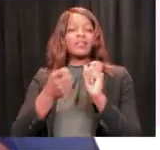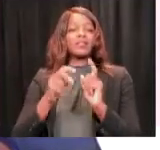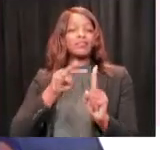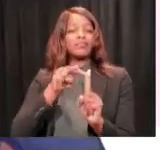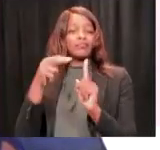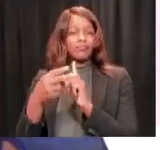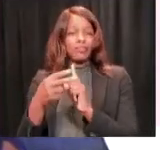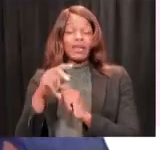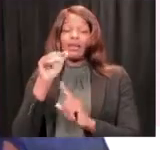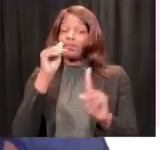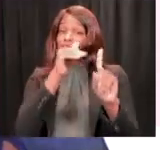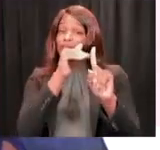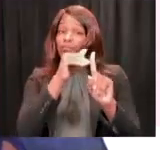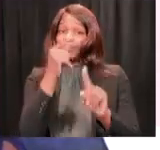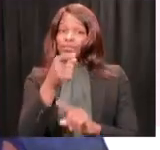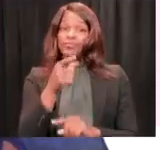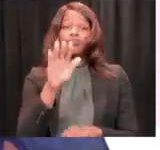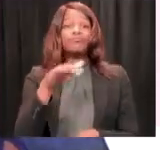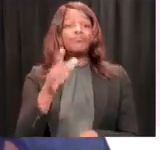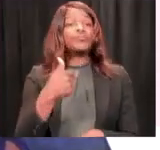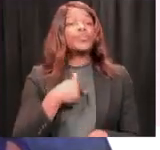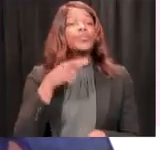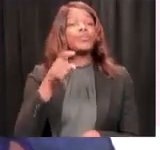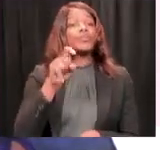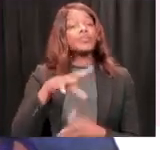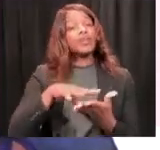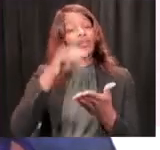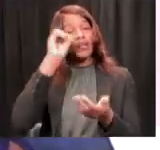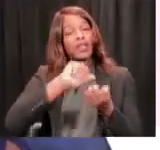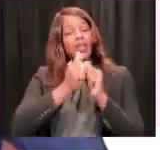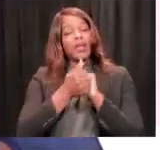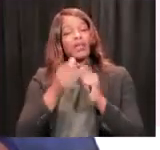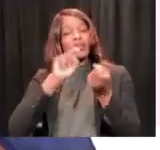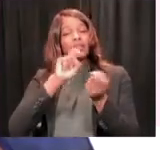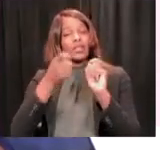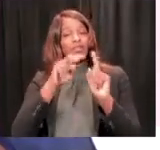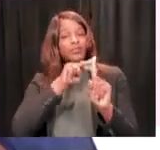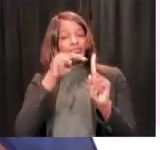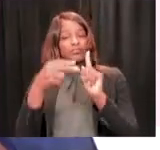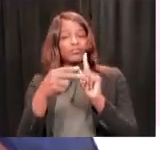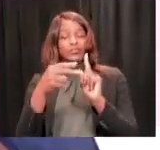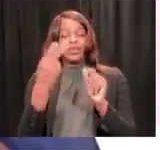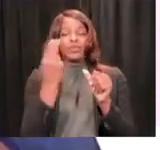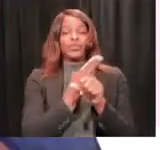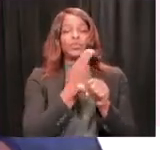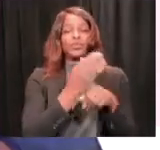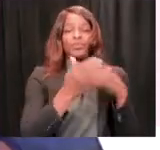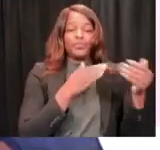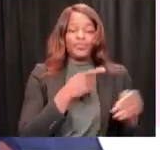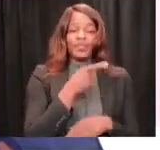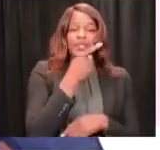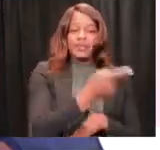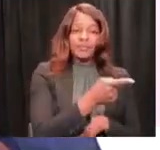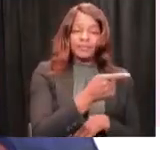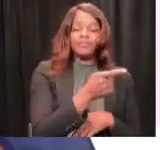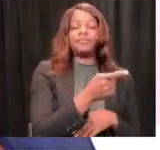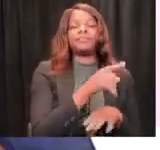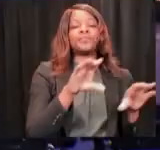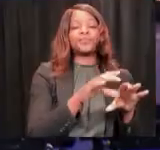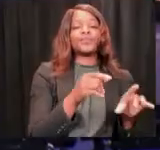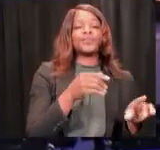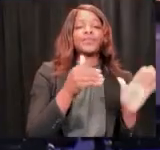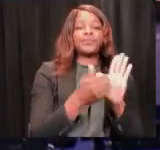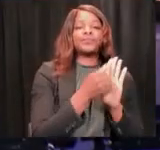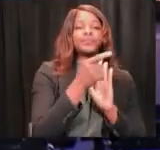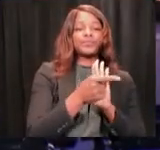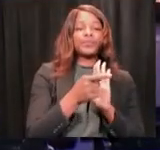be reminded, my friend, listen, you got to learn how to repack some things. You got to take what they did and repack that and put in